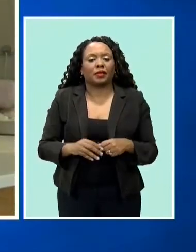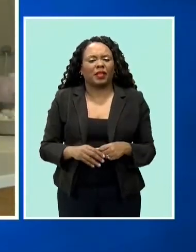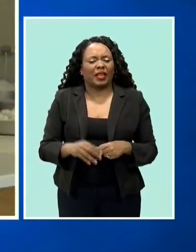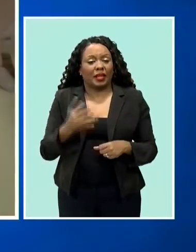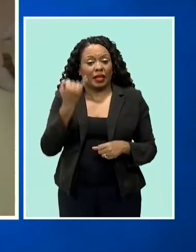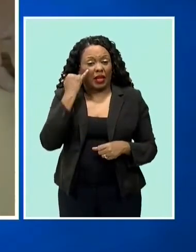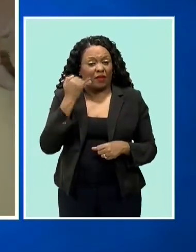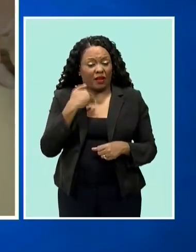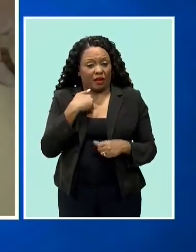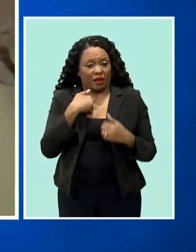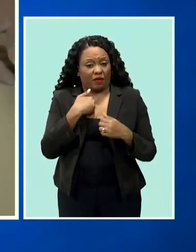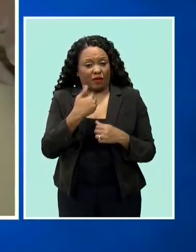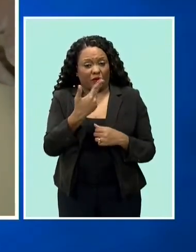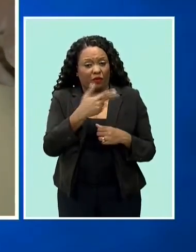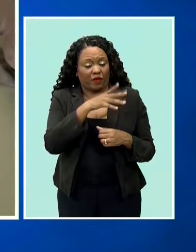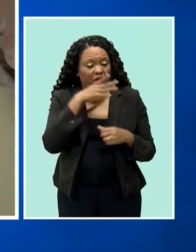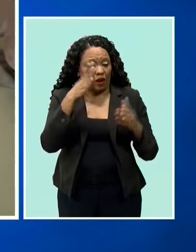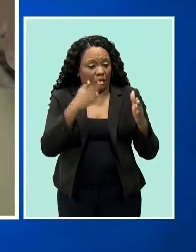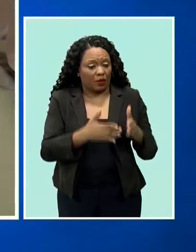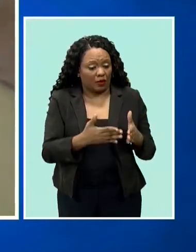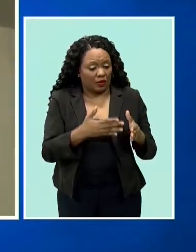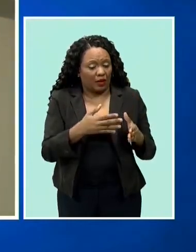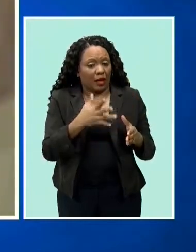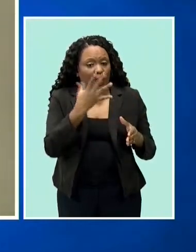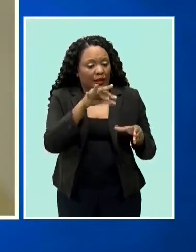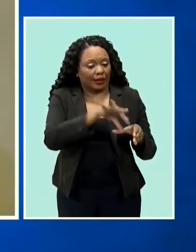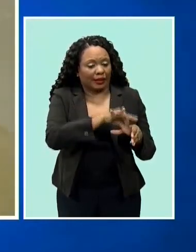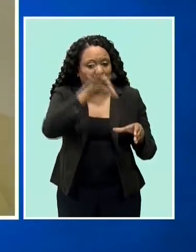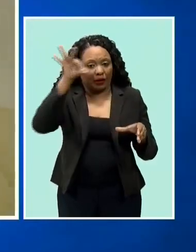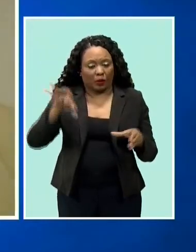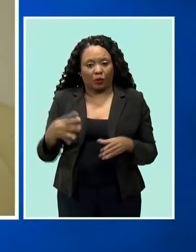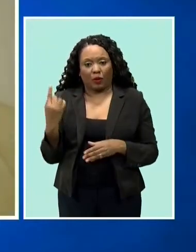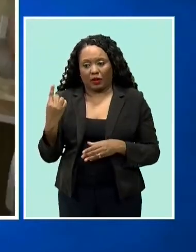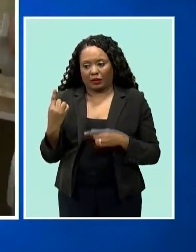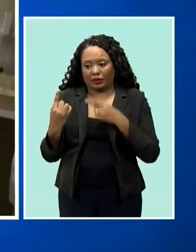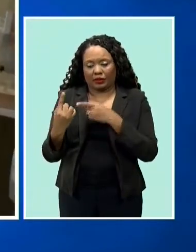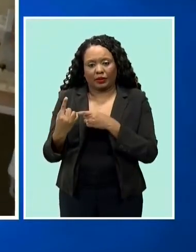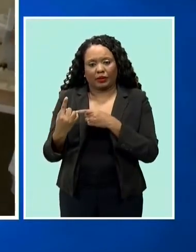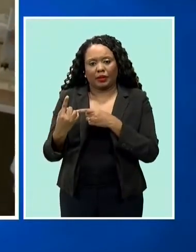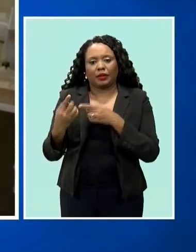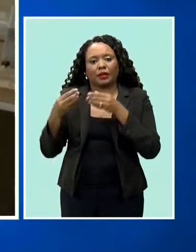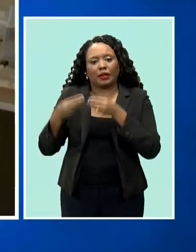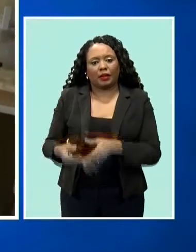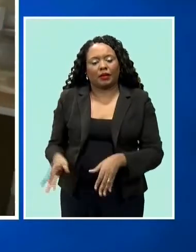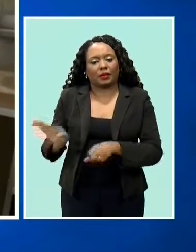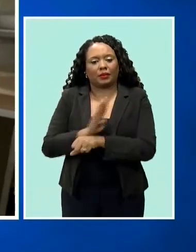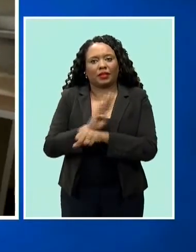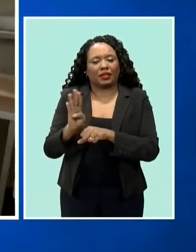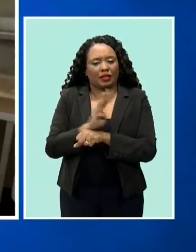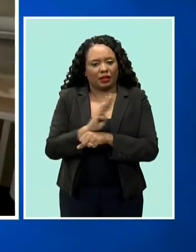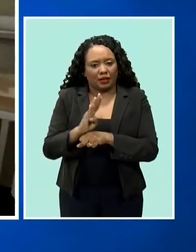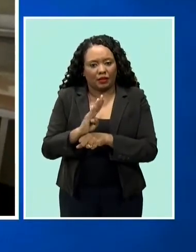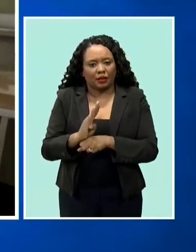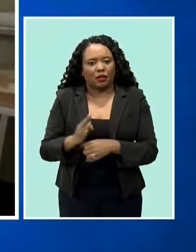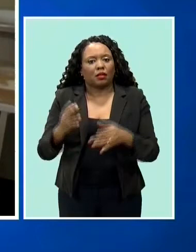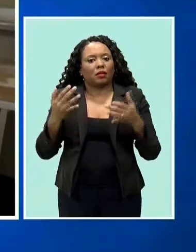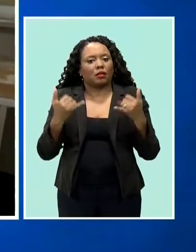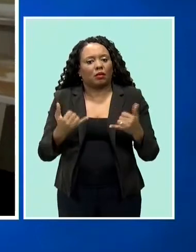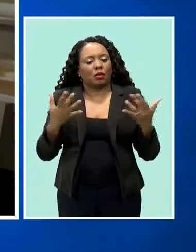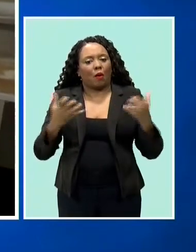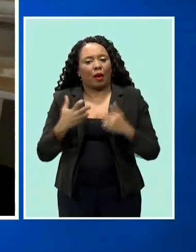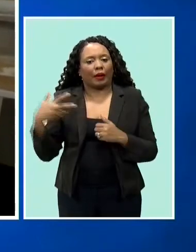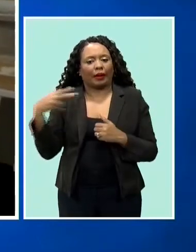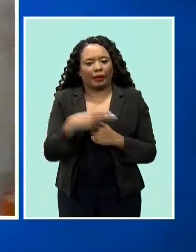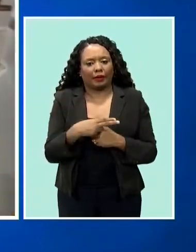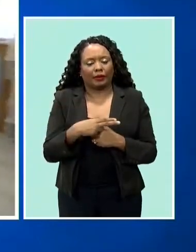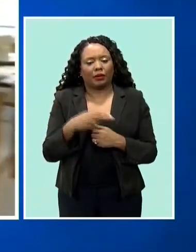the crisis has quit, says a recent survey. To encourage entrepreneurship, New Democracy is promising to cut corporate tax from